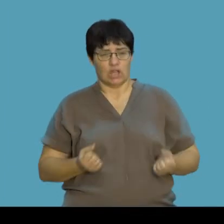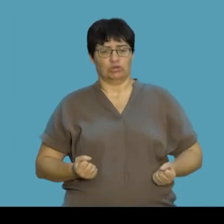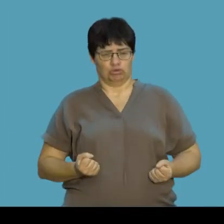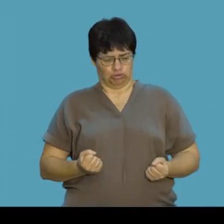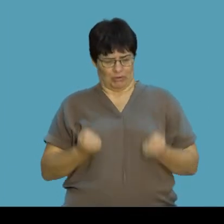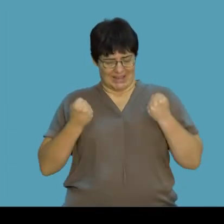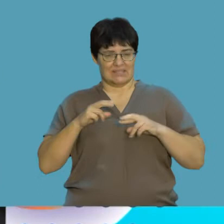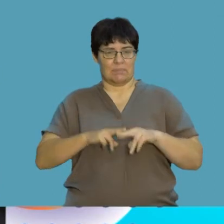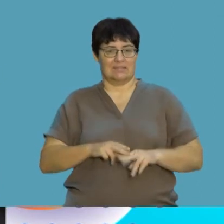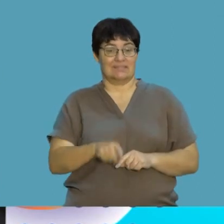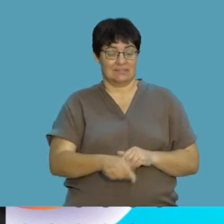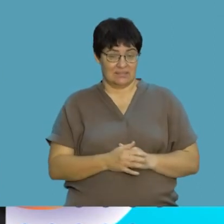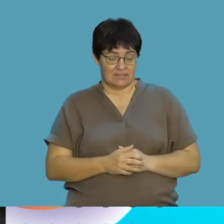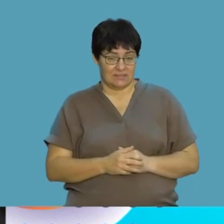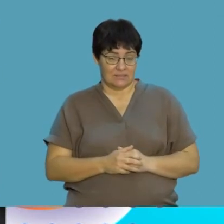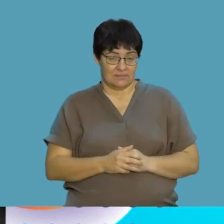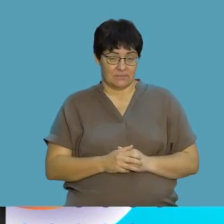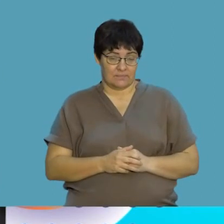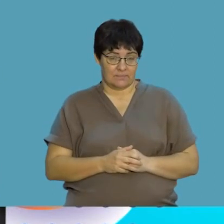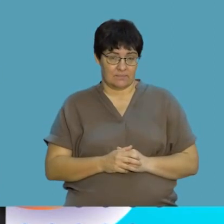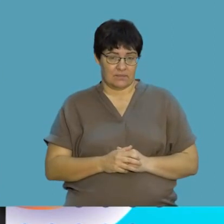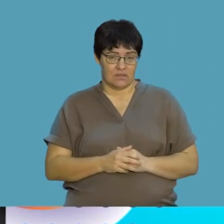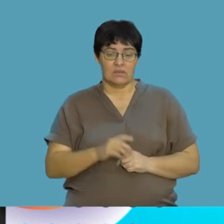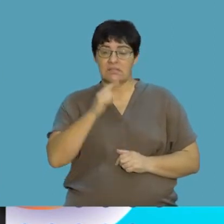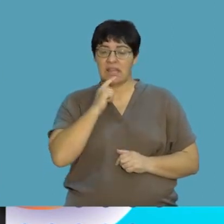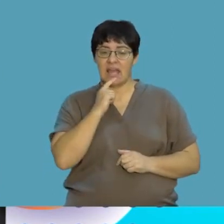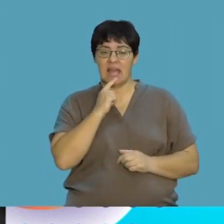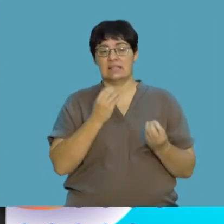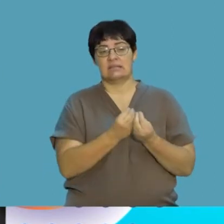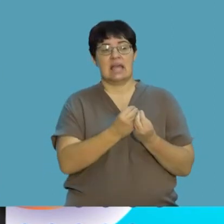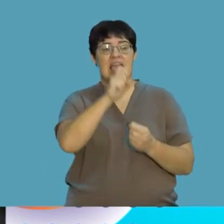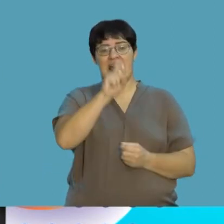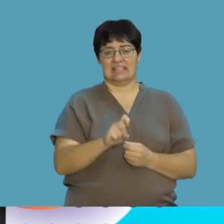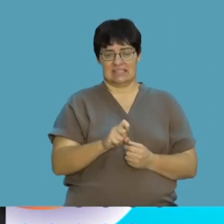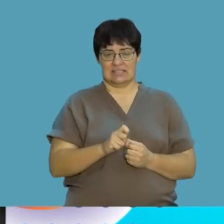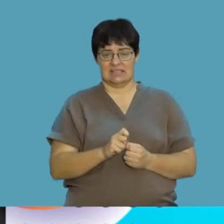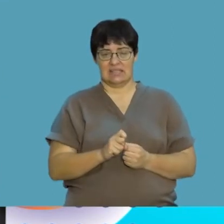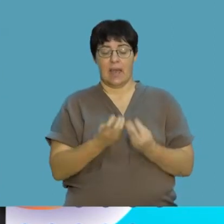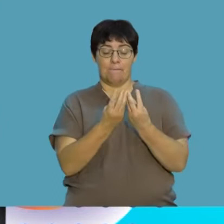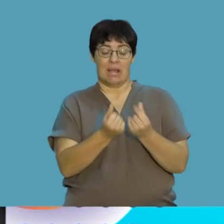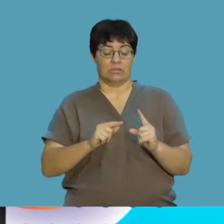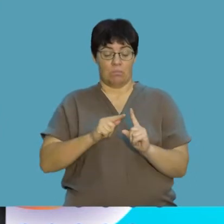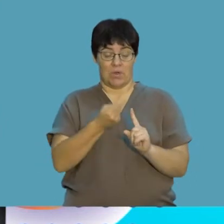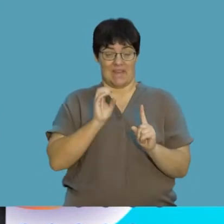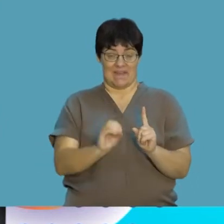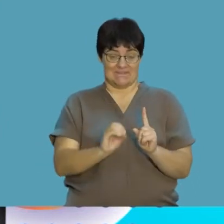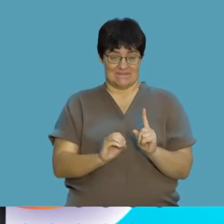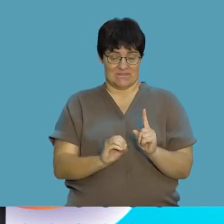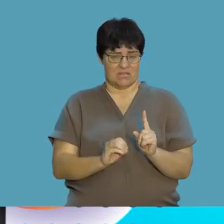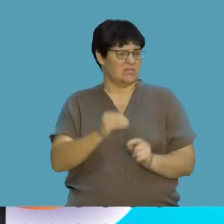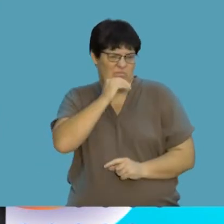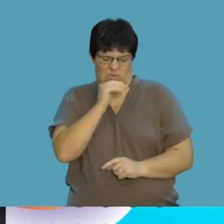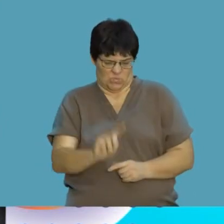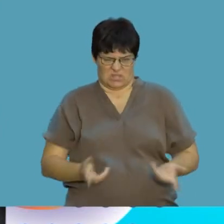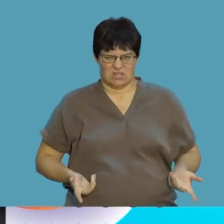particles. What does that mean? For us to say substance X has got a certain, melting point, what that